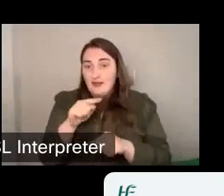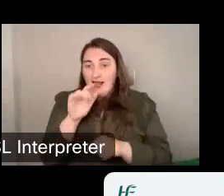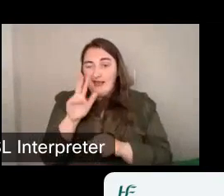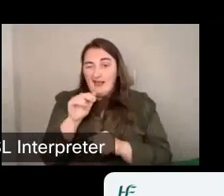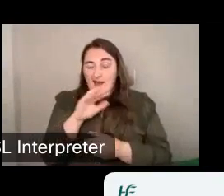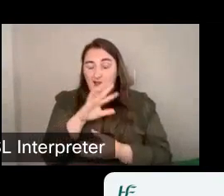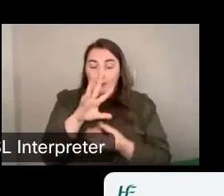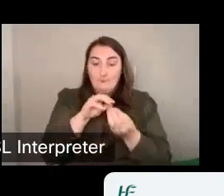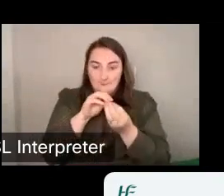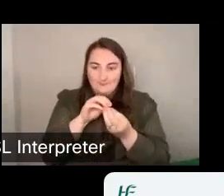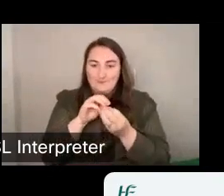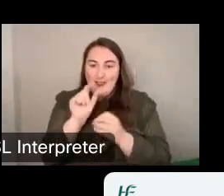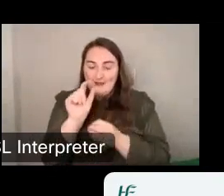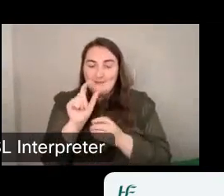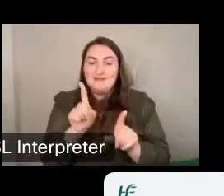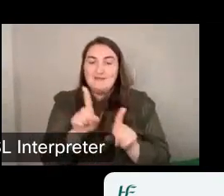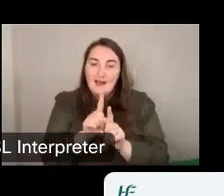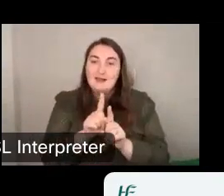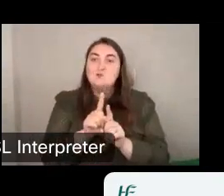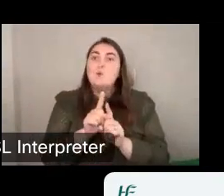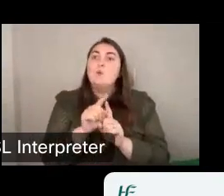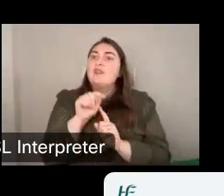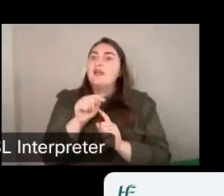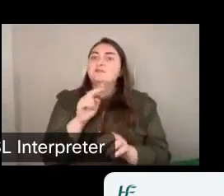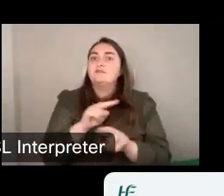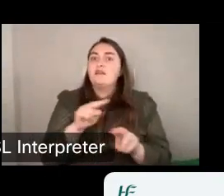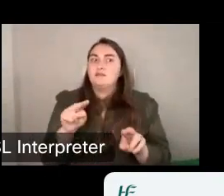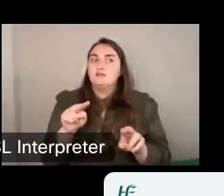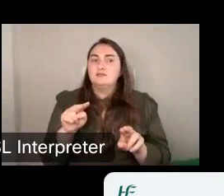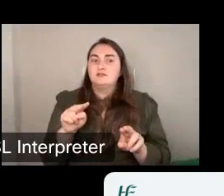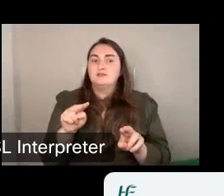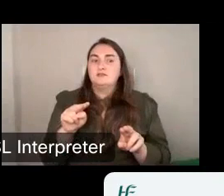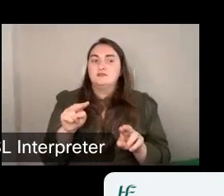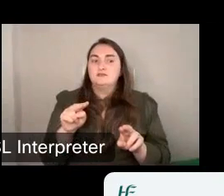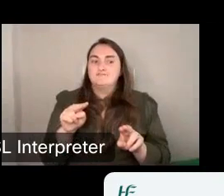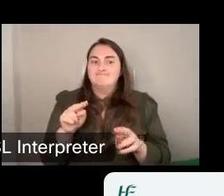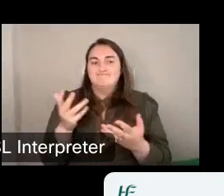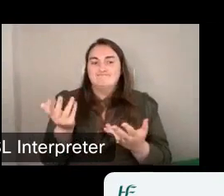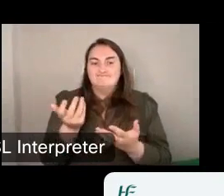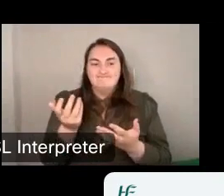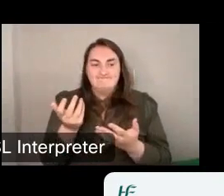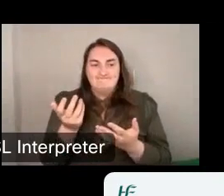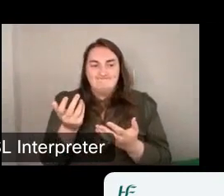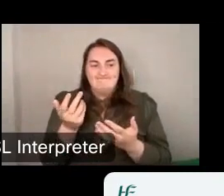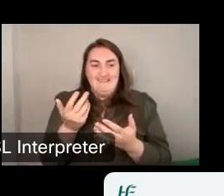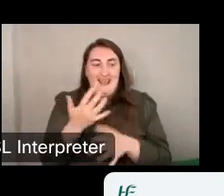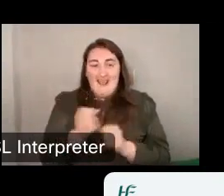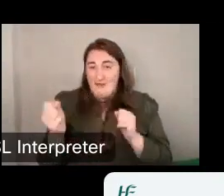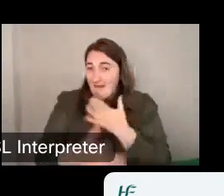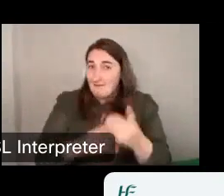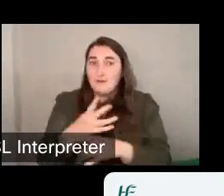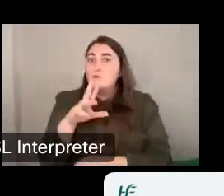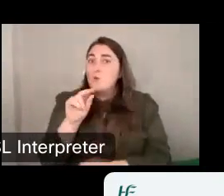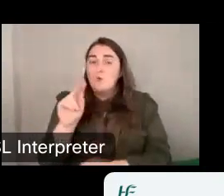final points into it. So that is not an infrequent presentation or not an infrequent occurrence. We see that